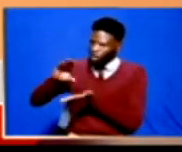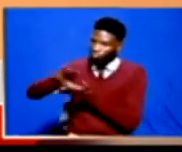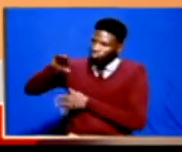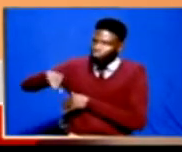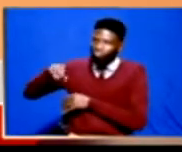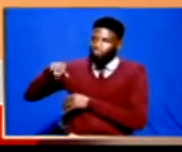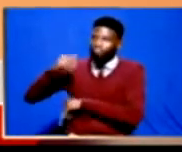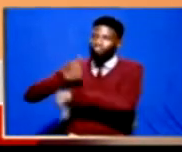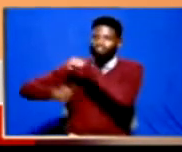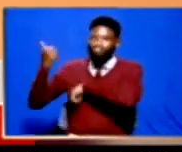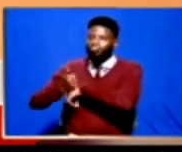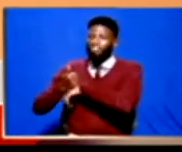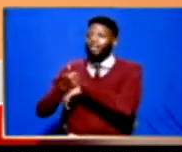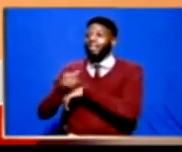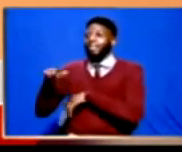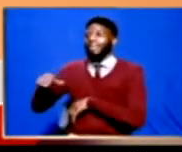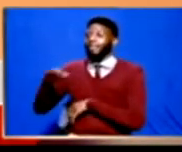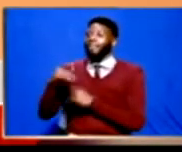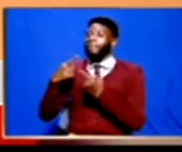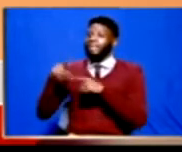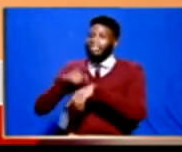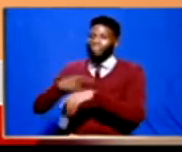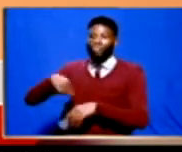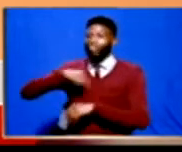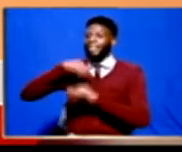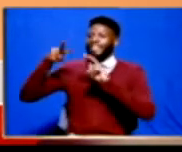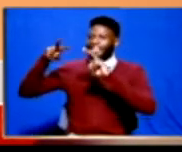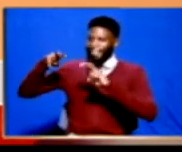even as we conduct that survey,